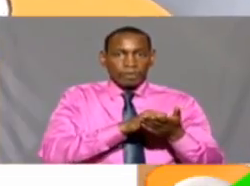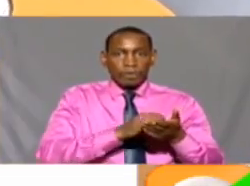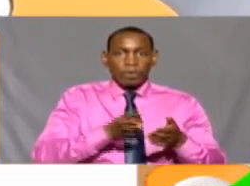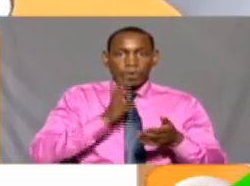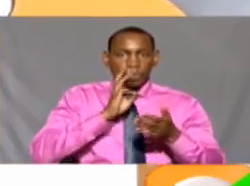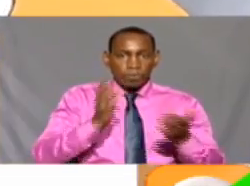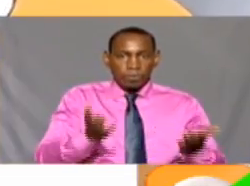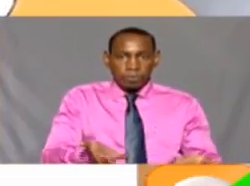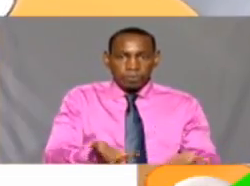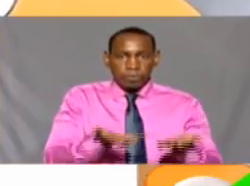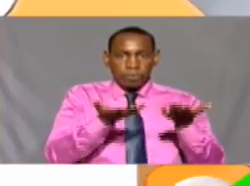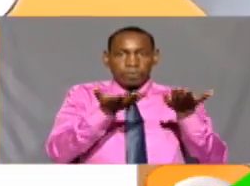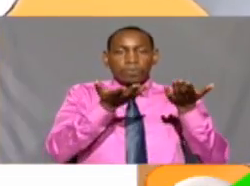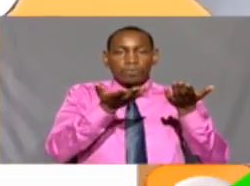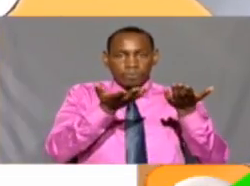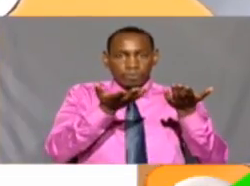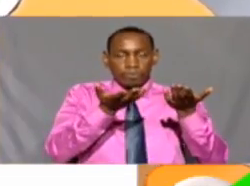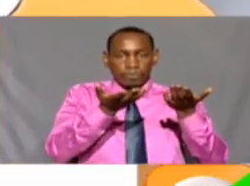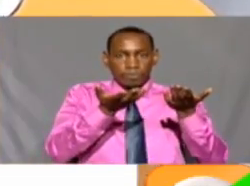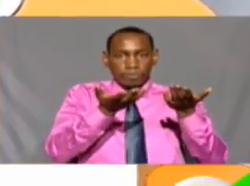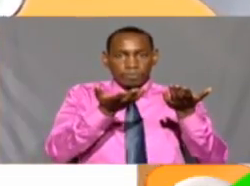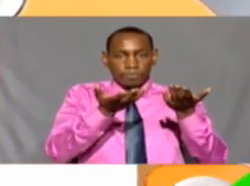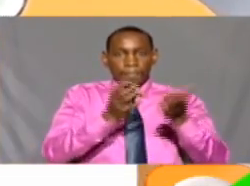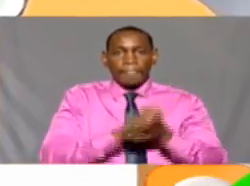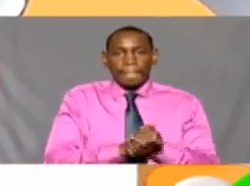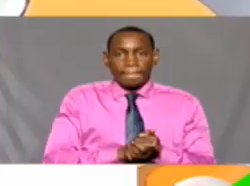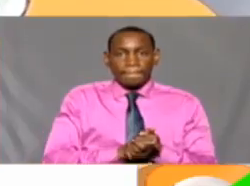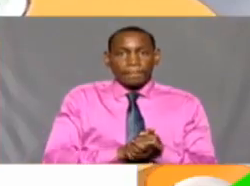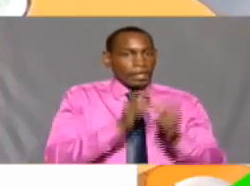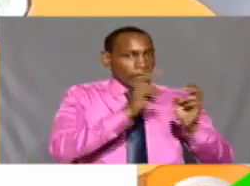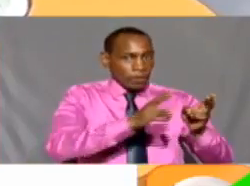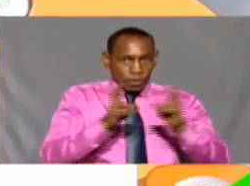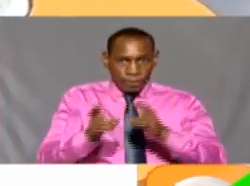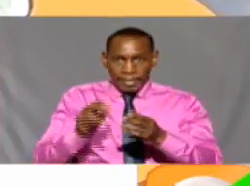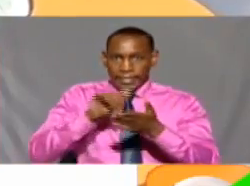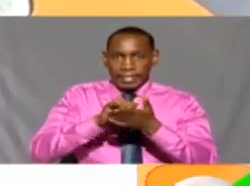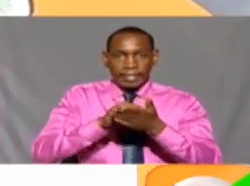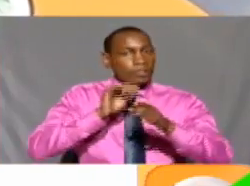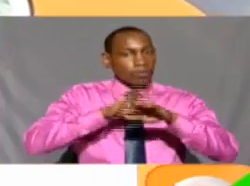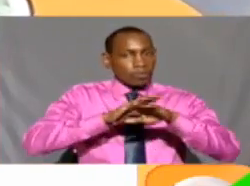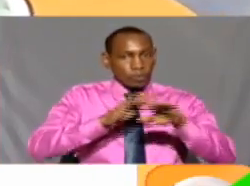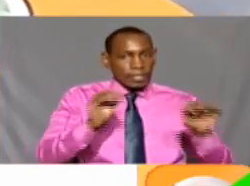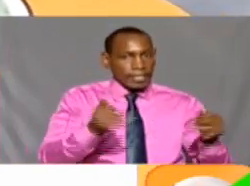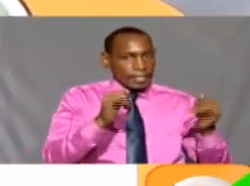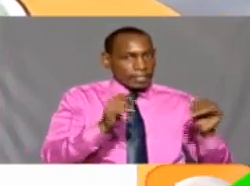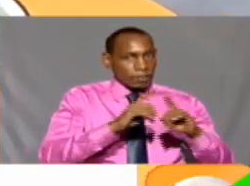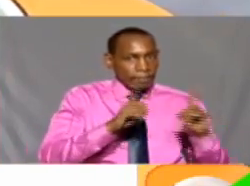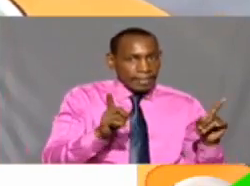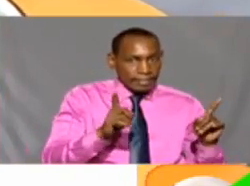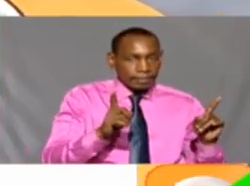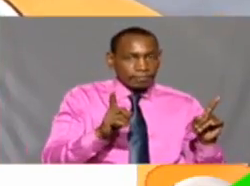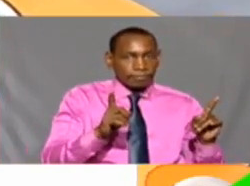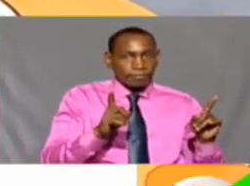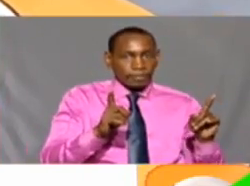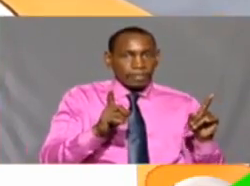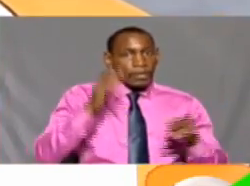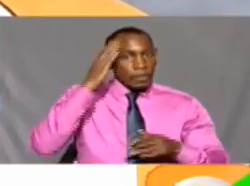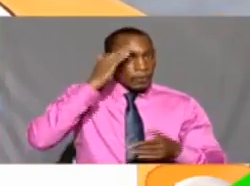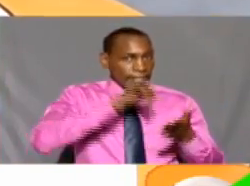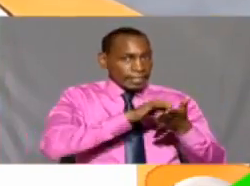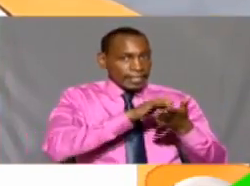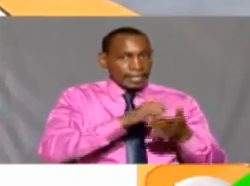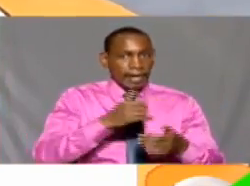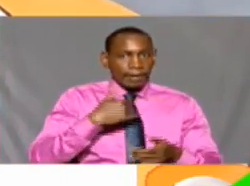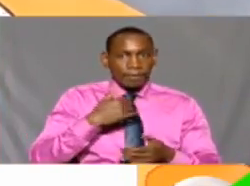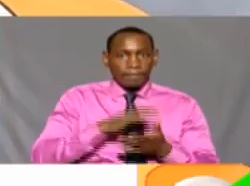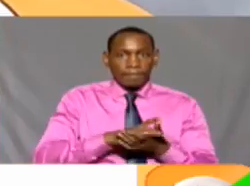that is available in these counties. Ordinarily, that would be very good news. Yeah. But then, of course, given that we have